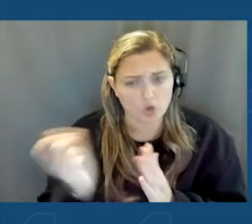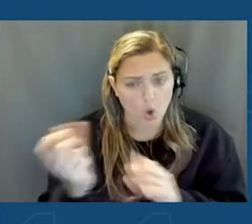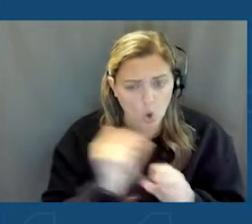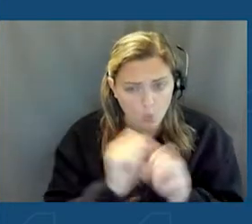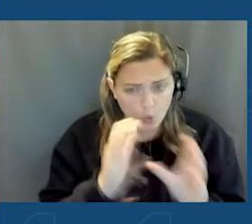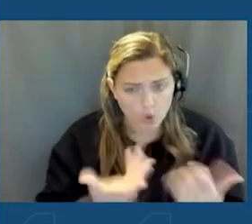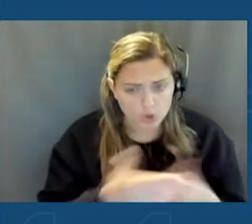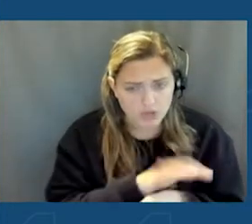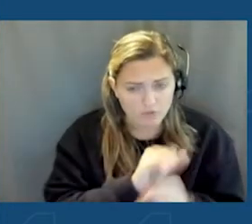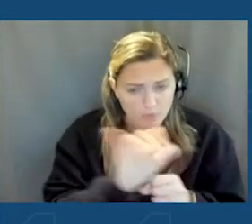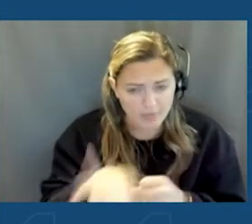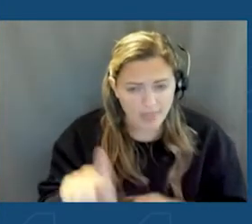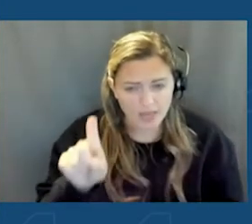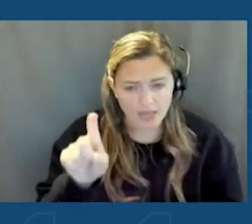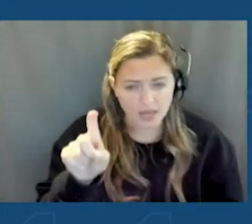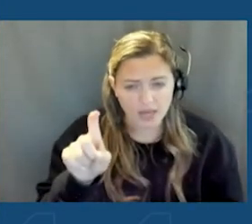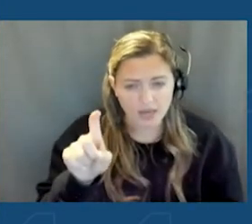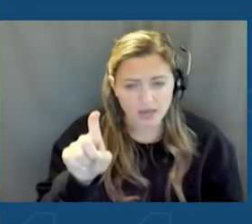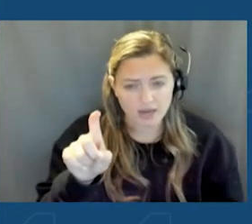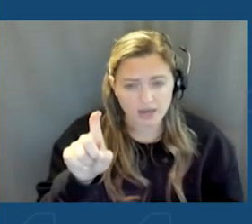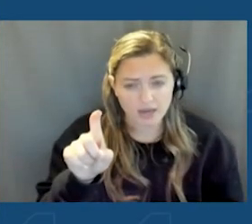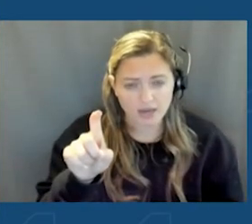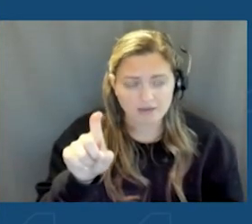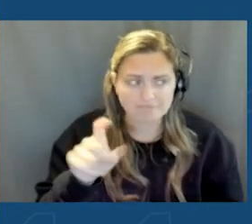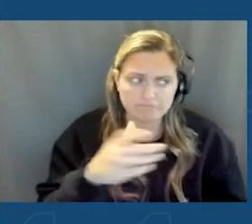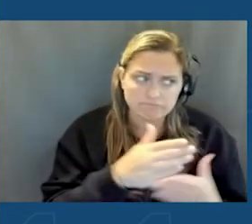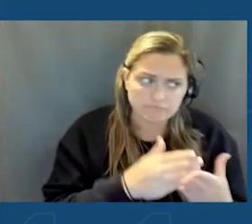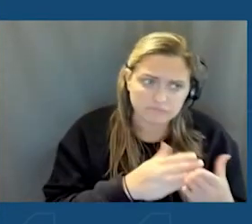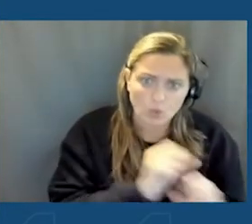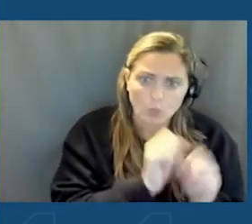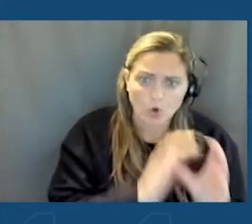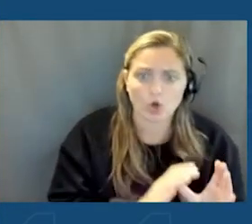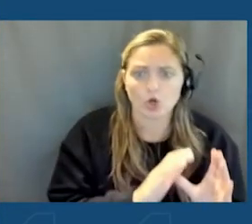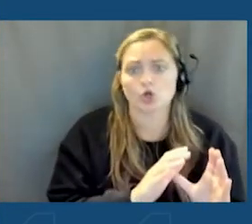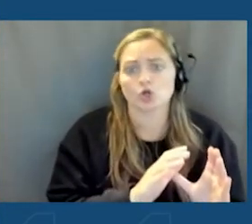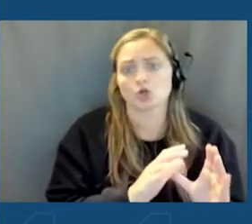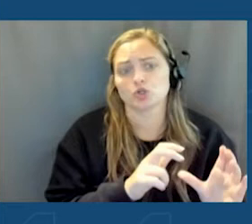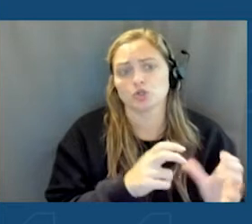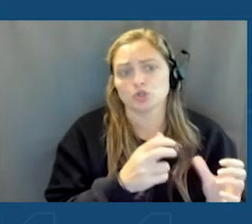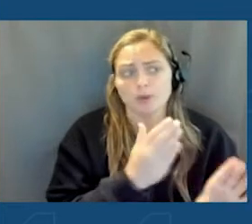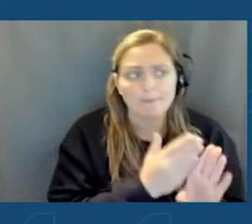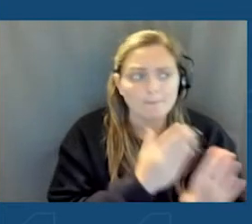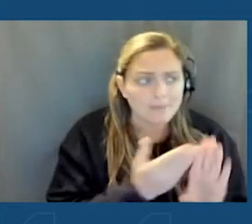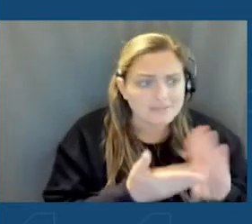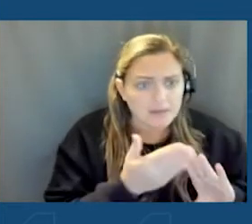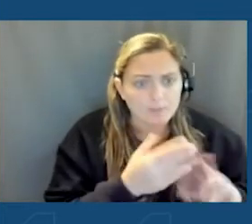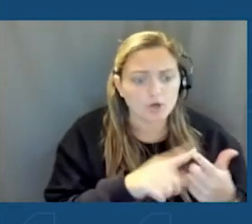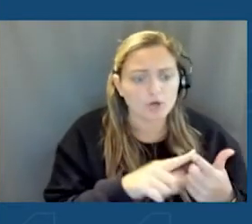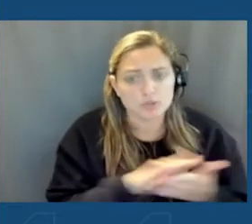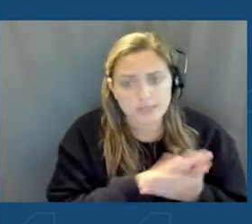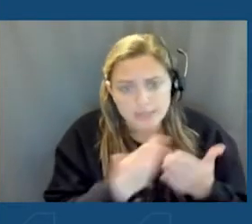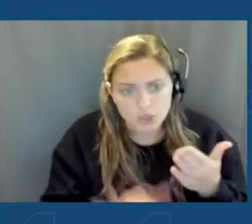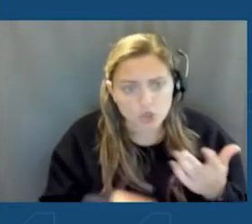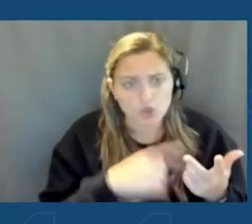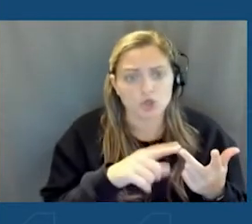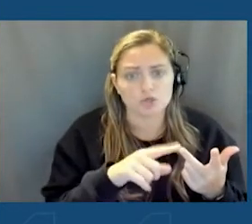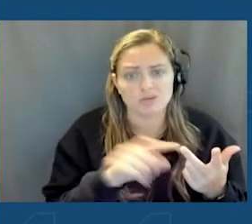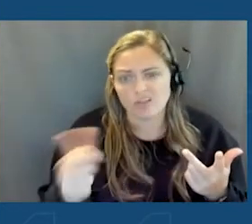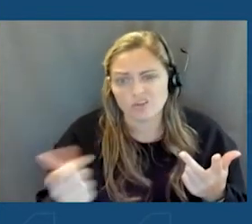by this? That covers certain workers, conductors, bus operators, station cleaners. We need to protect those as